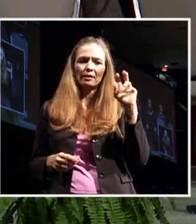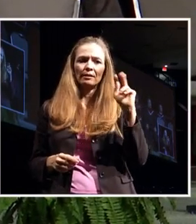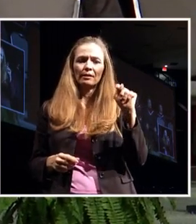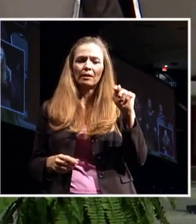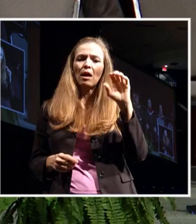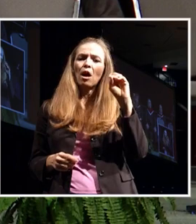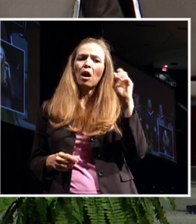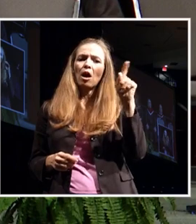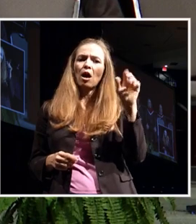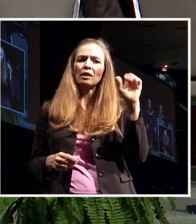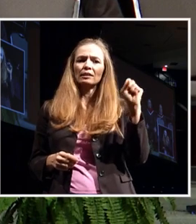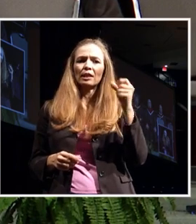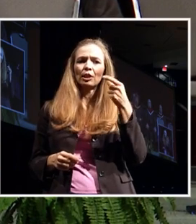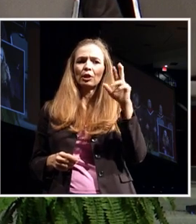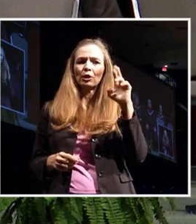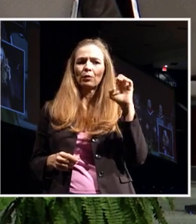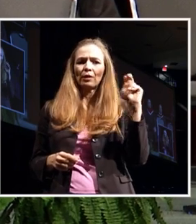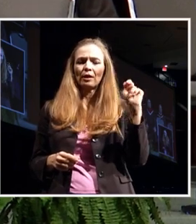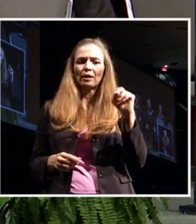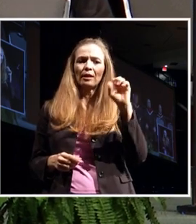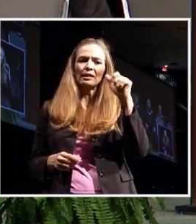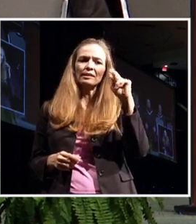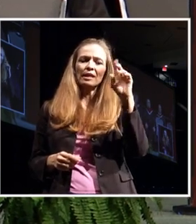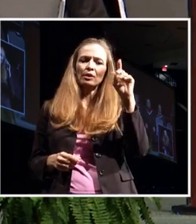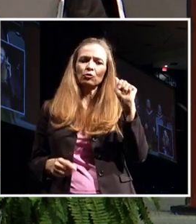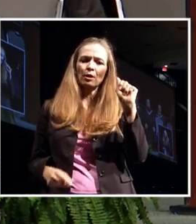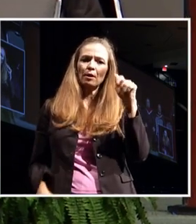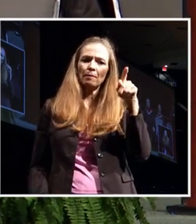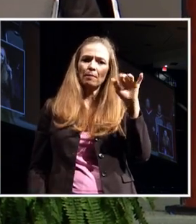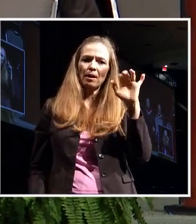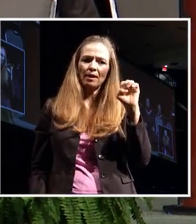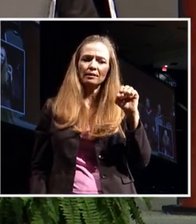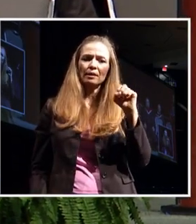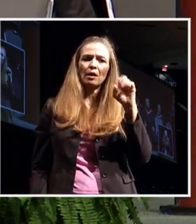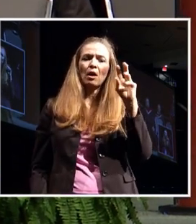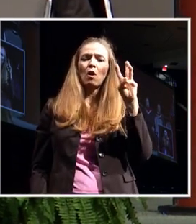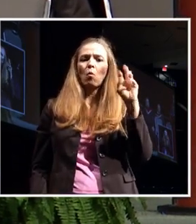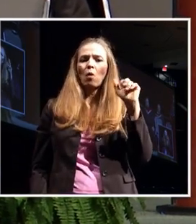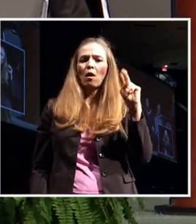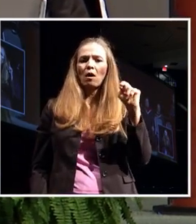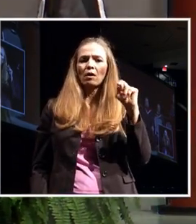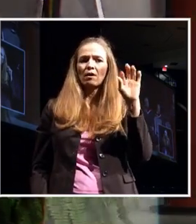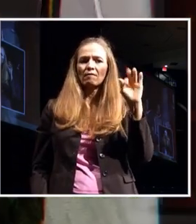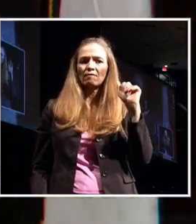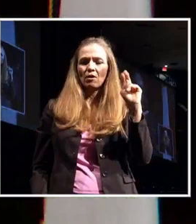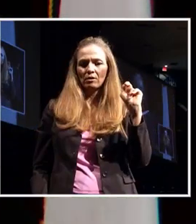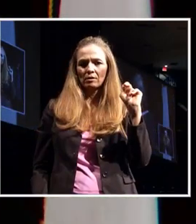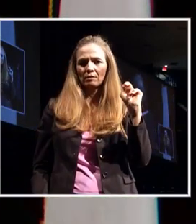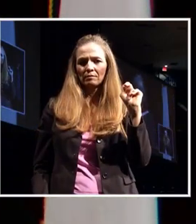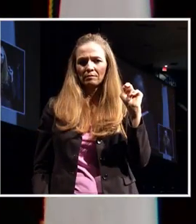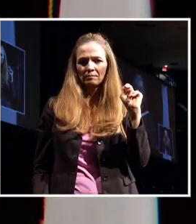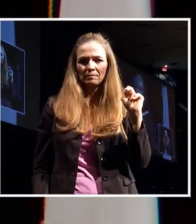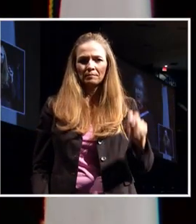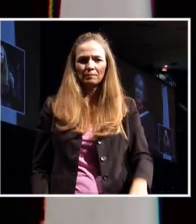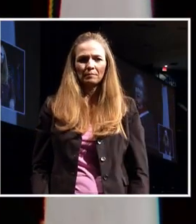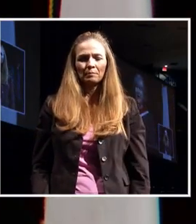Green, Jay Janka, Sandra Pies, Juan Fong.